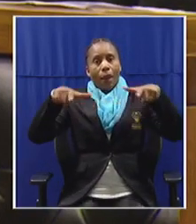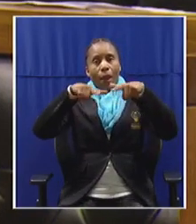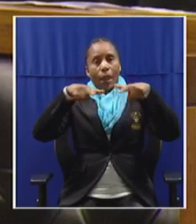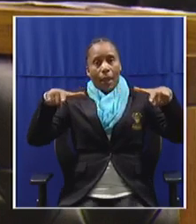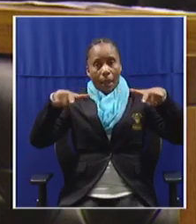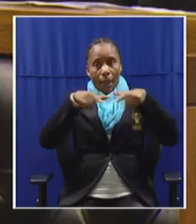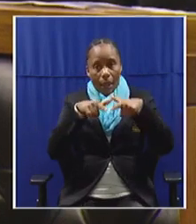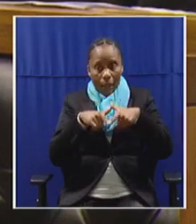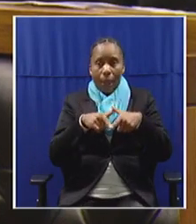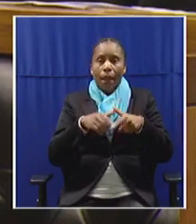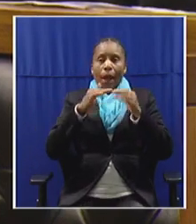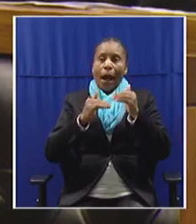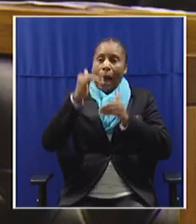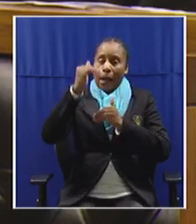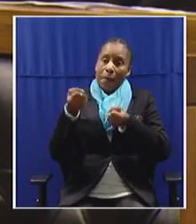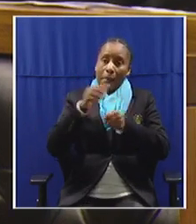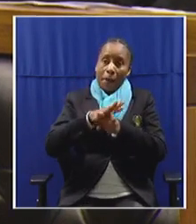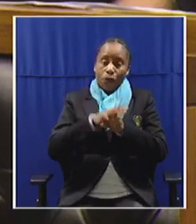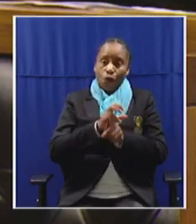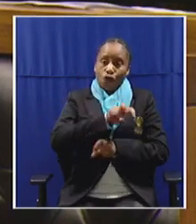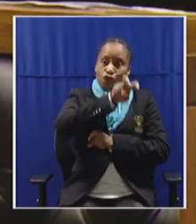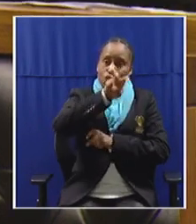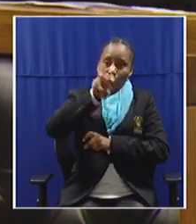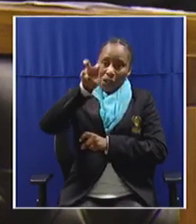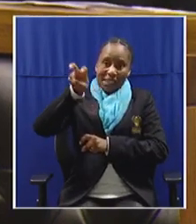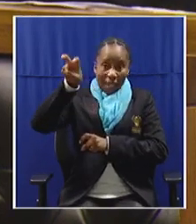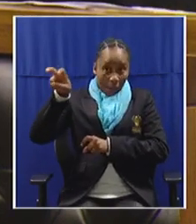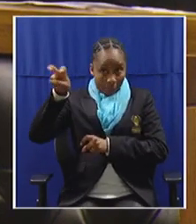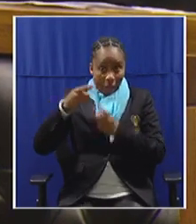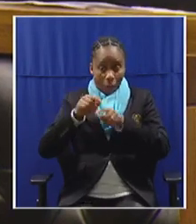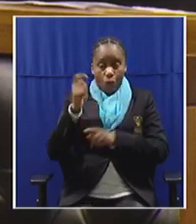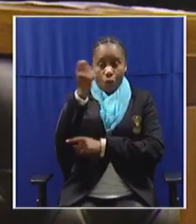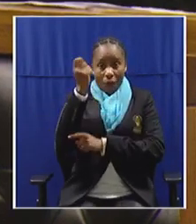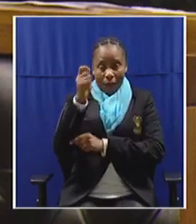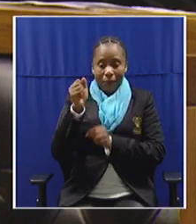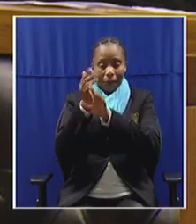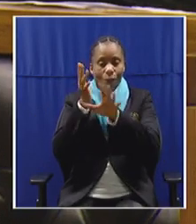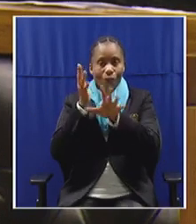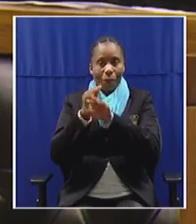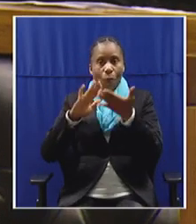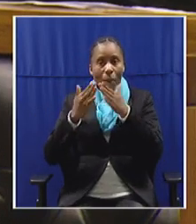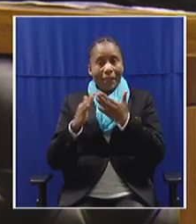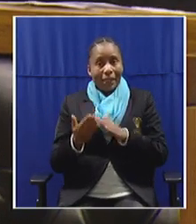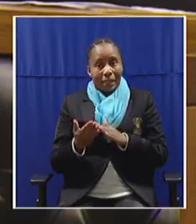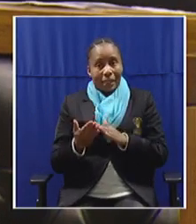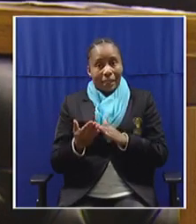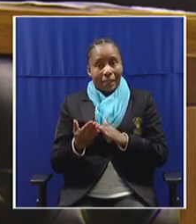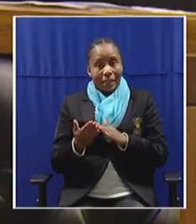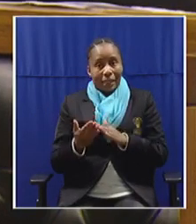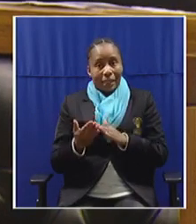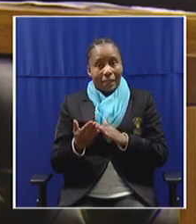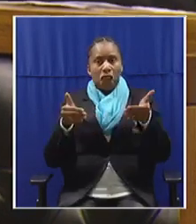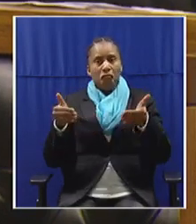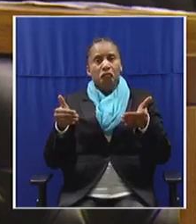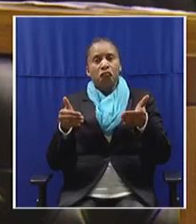high-impact tourism empowerment projects for rural and township communities, and facilitation of